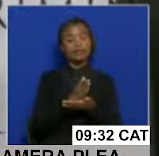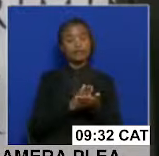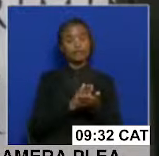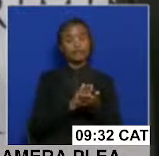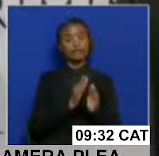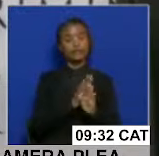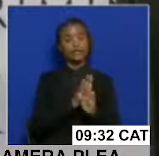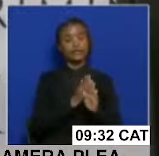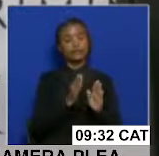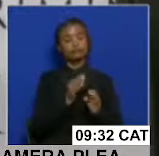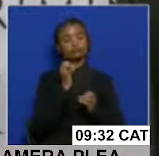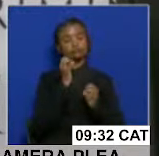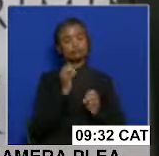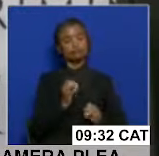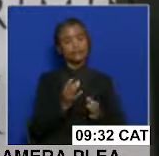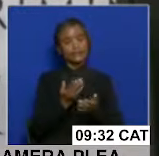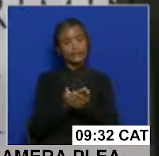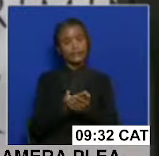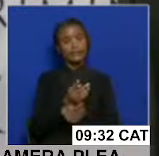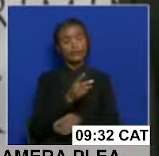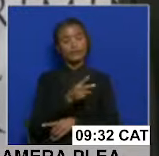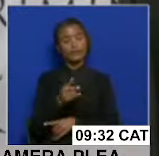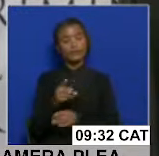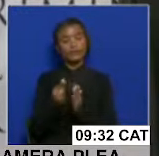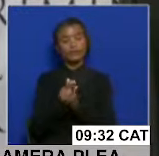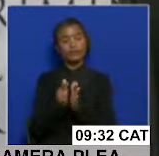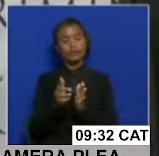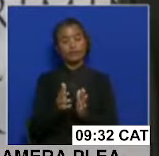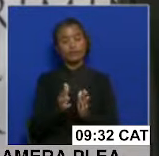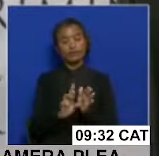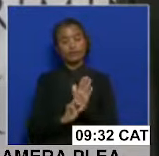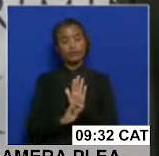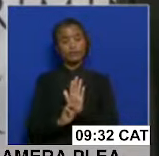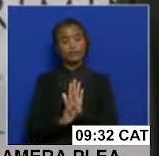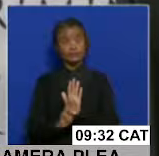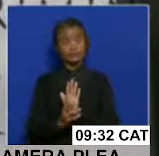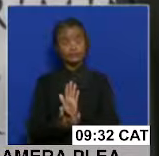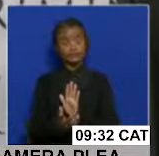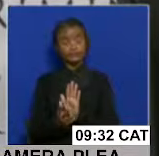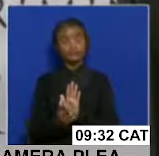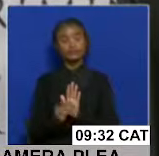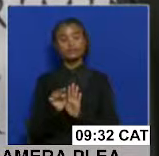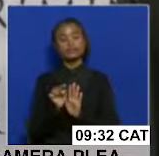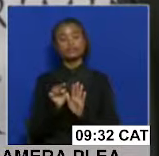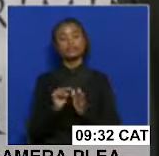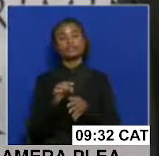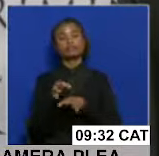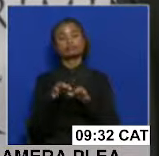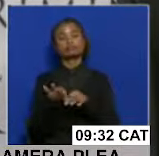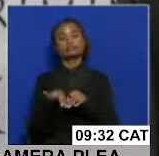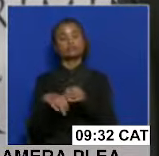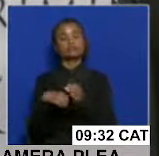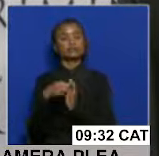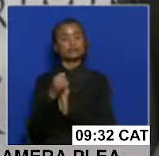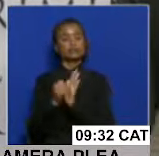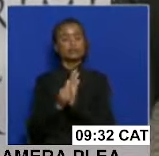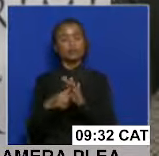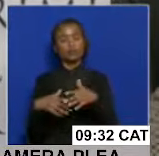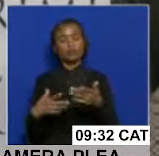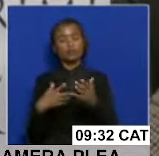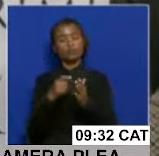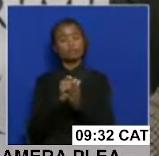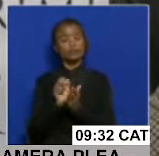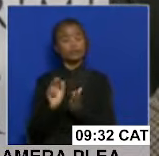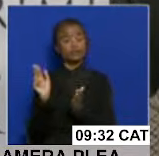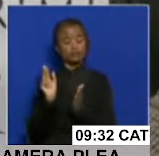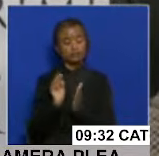legal representatives filed an explanatory statement or affidavit in support of the